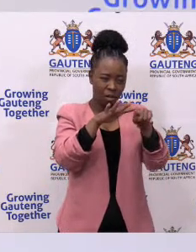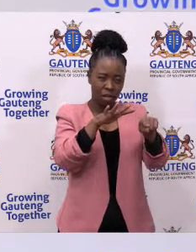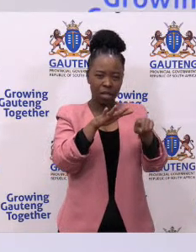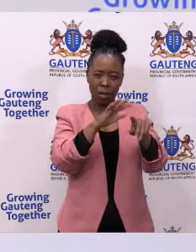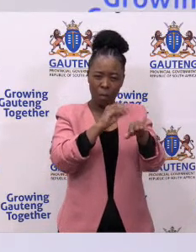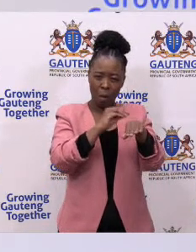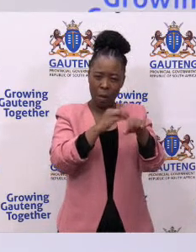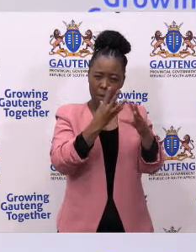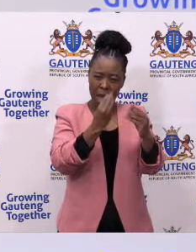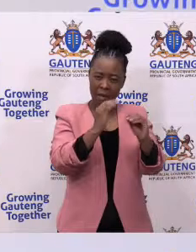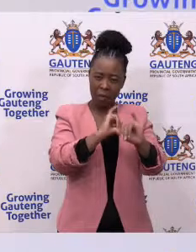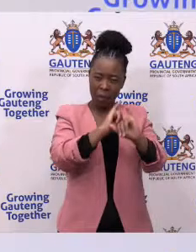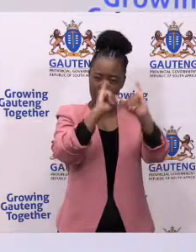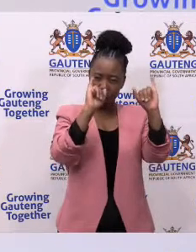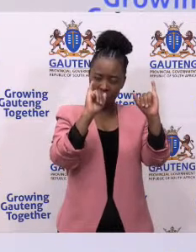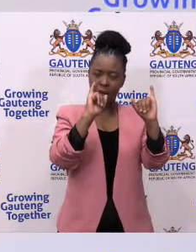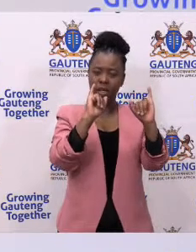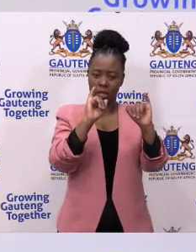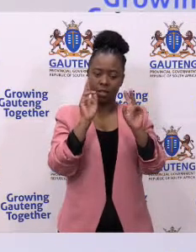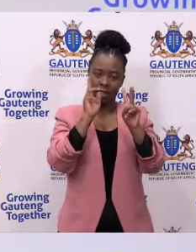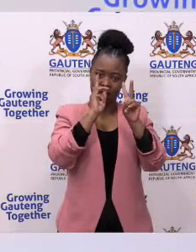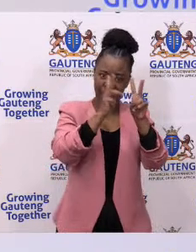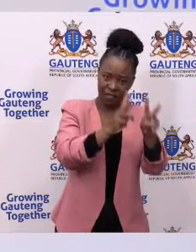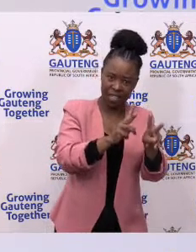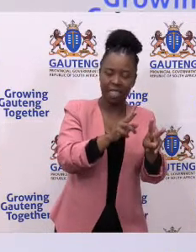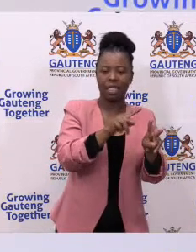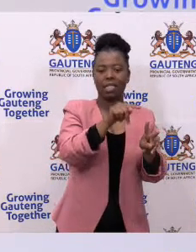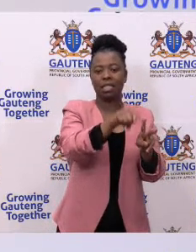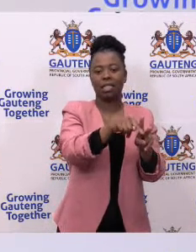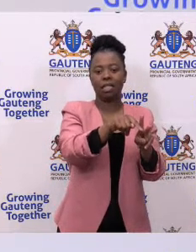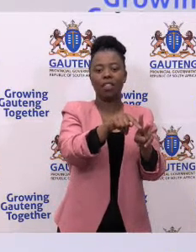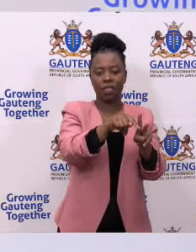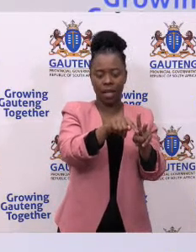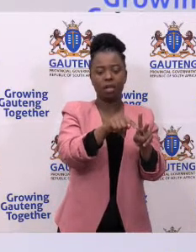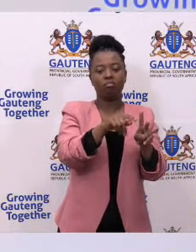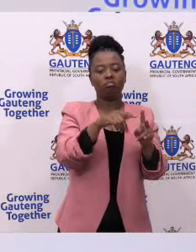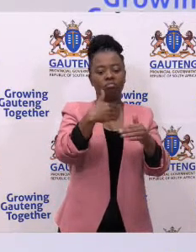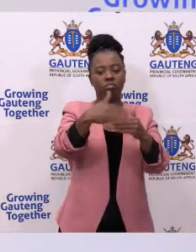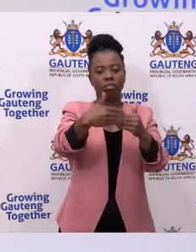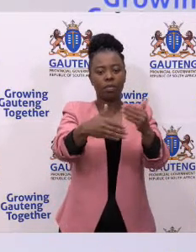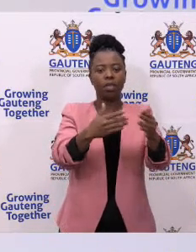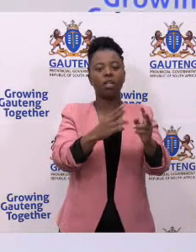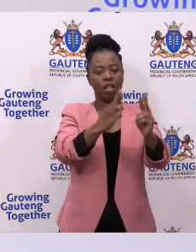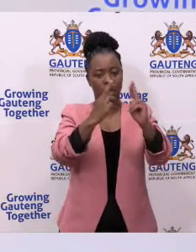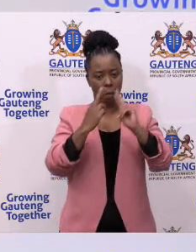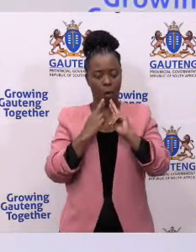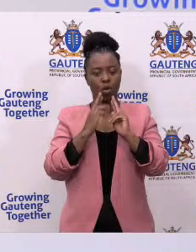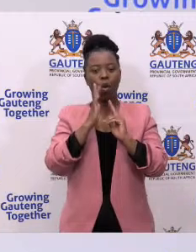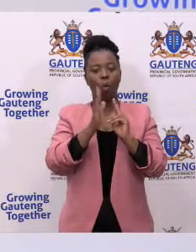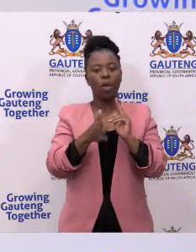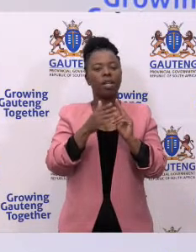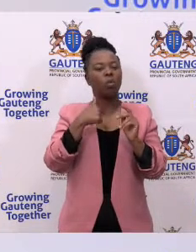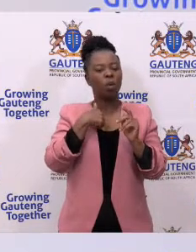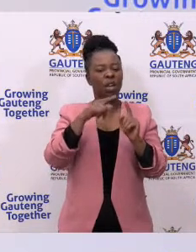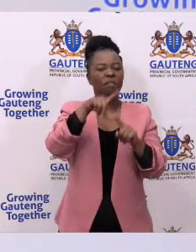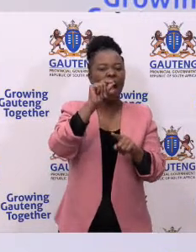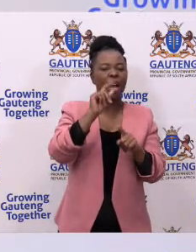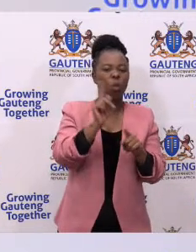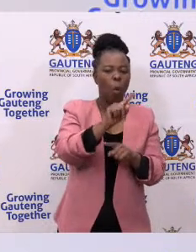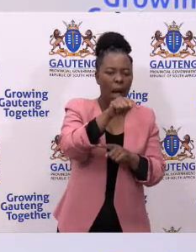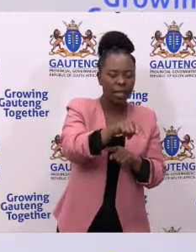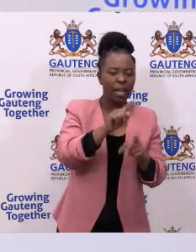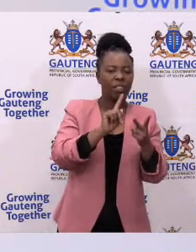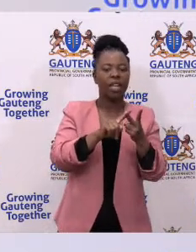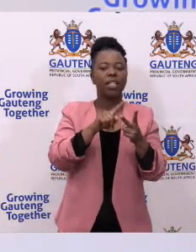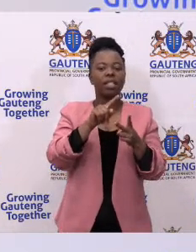problematic in terms of active cases, and we will give report as we go on on what we found and how we're going to be moving